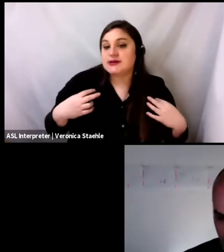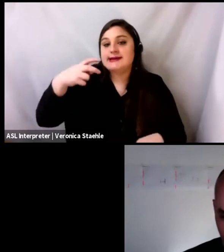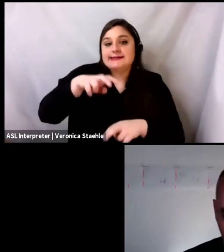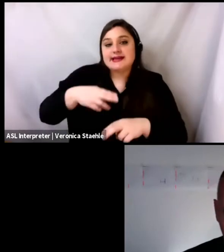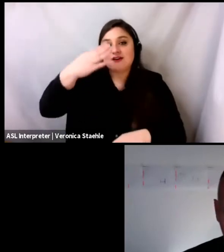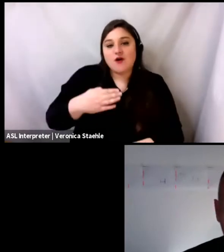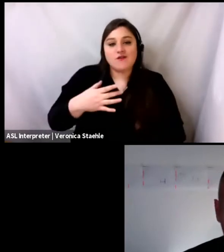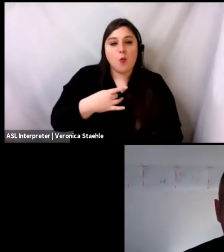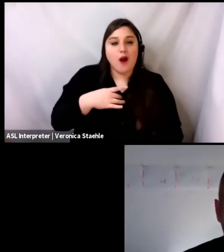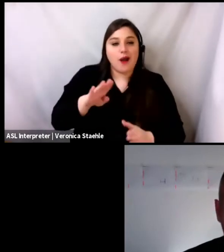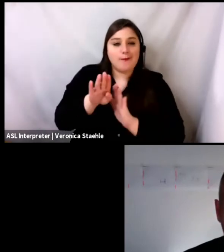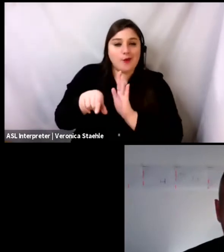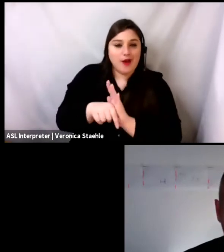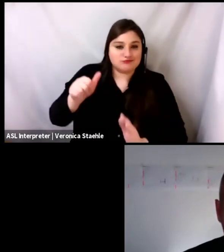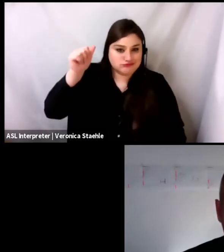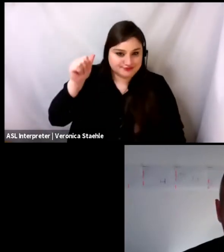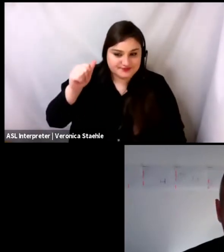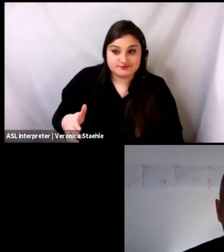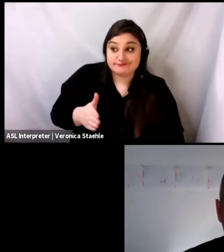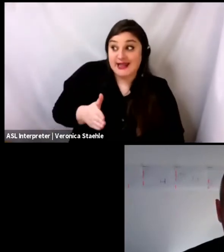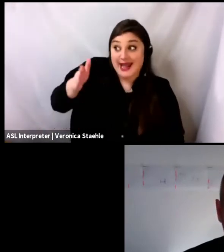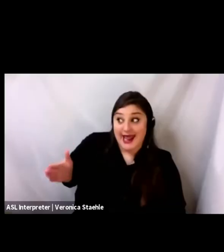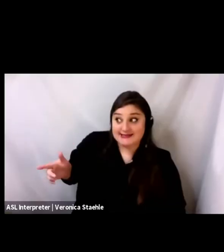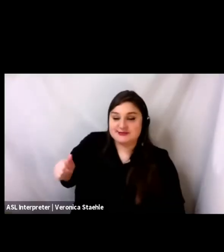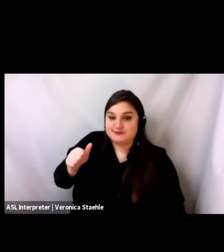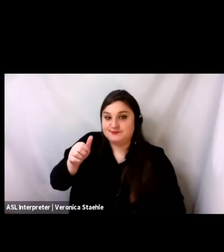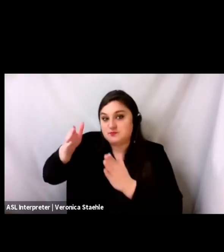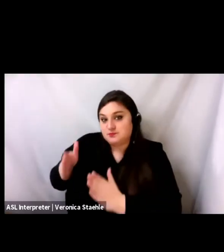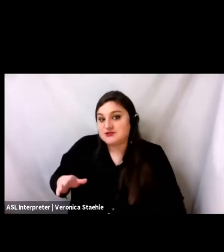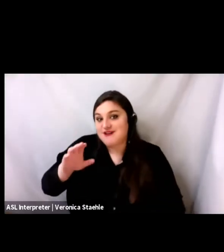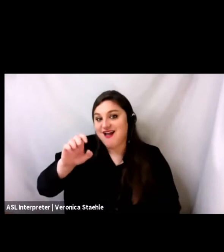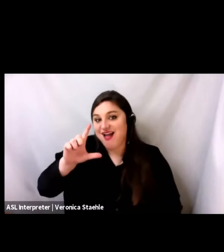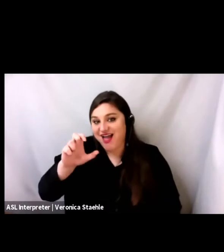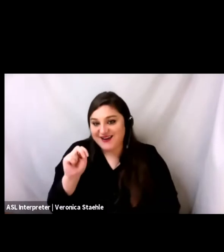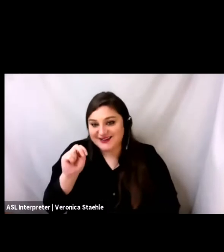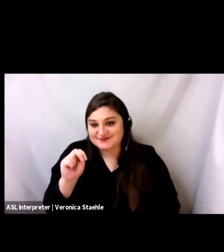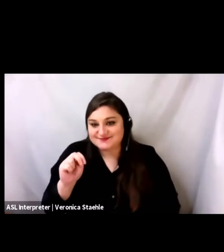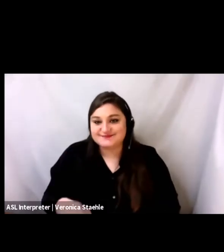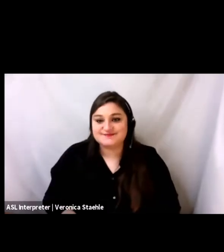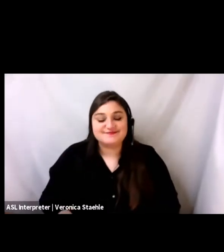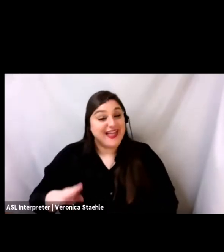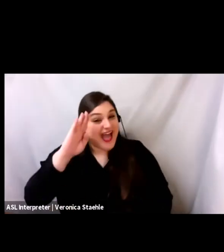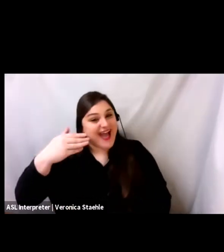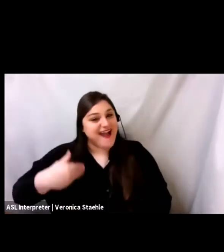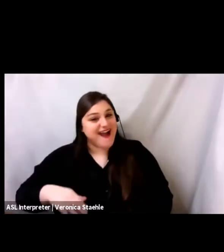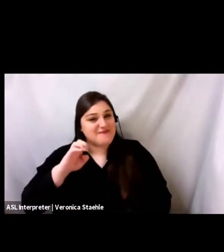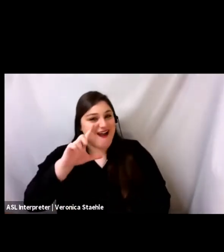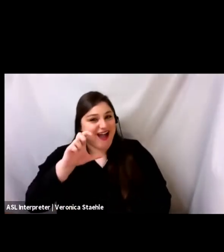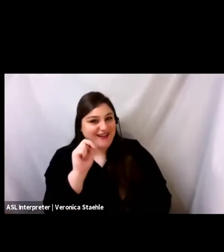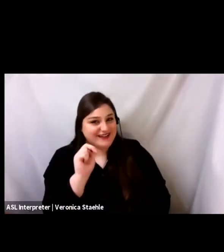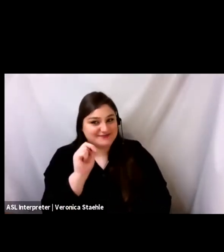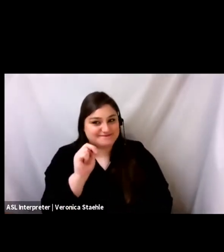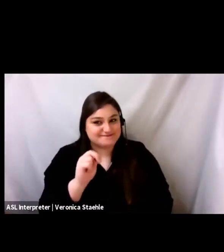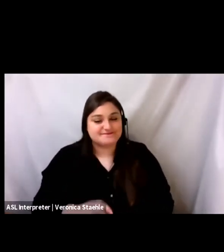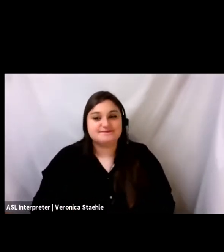white background. Next to me, there is Ellen, that will let herself. Hi, I'm Ellen.